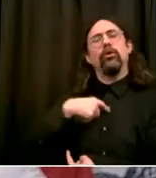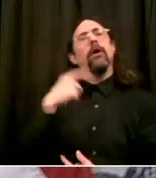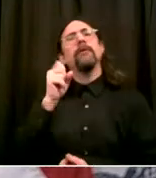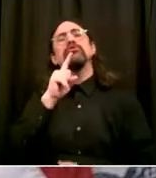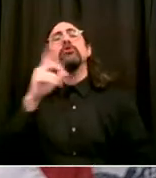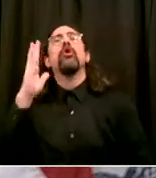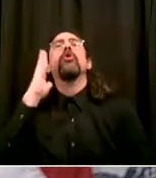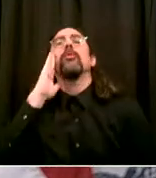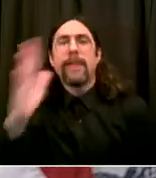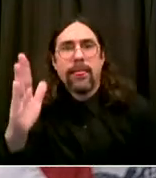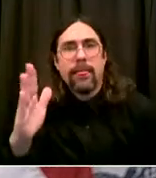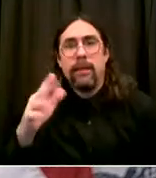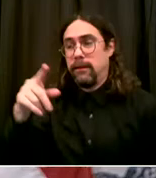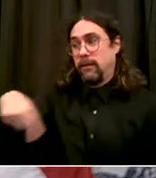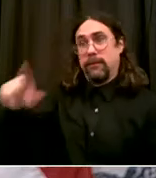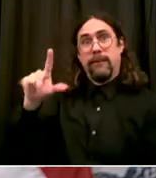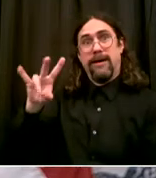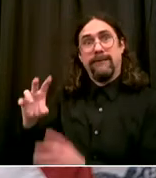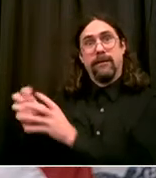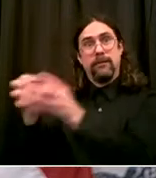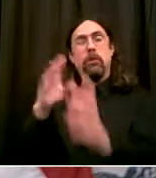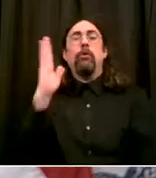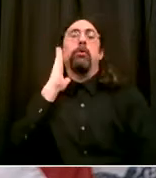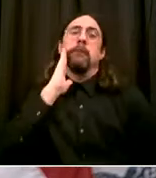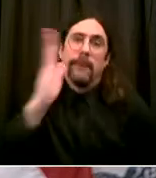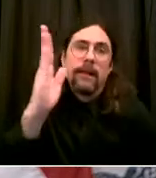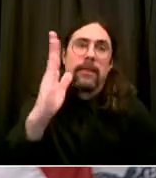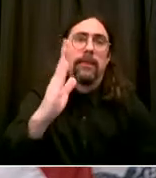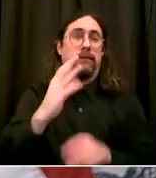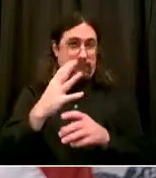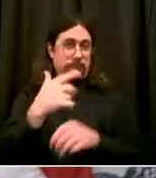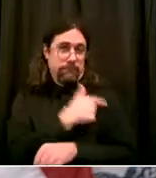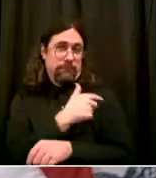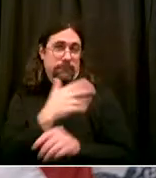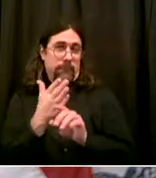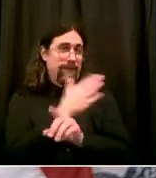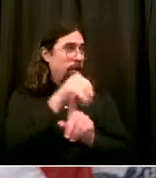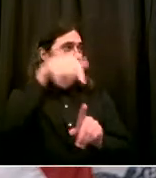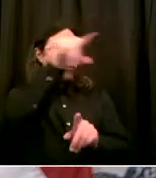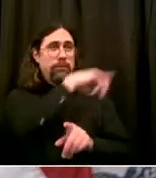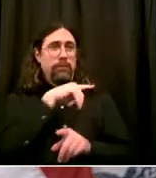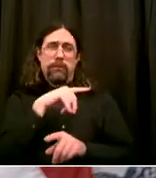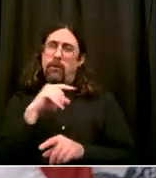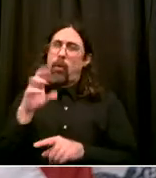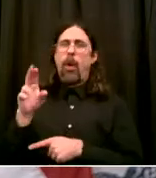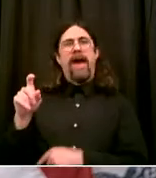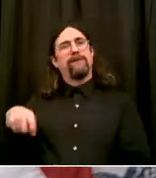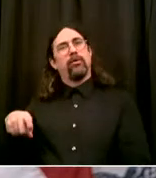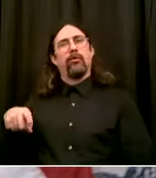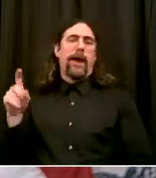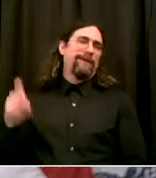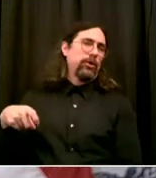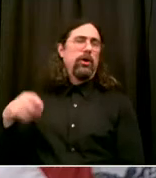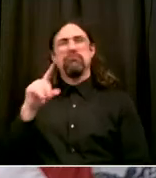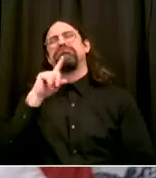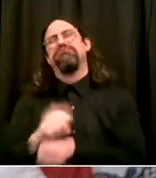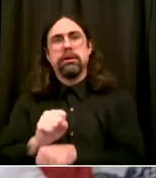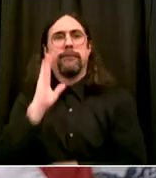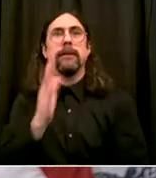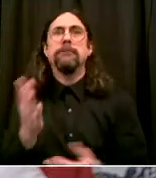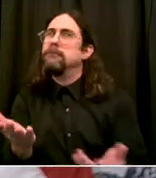going to go to the places that suffered the most and are still the most vulnerable. Absolutely. Go